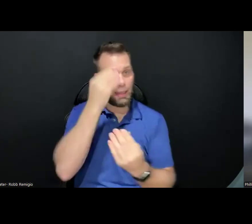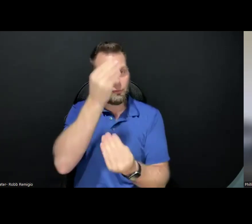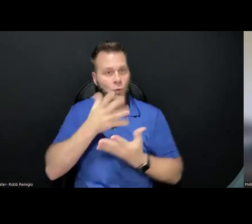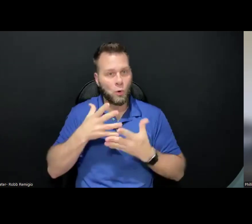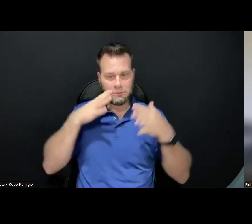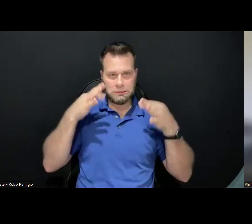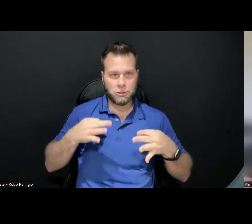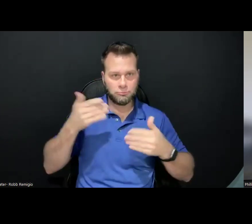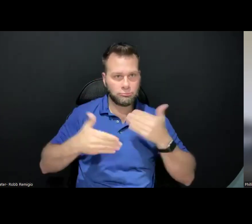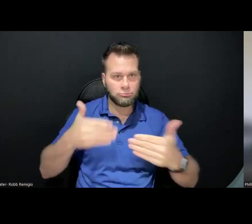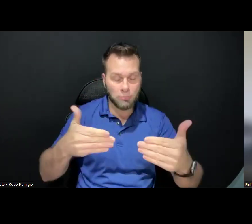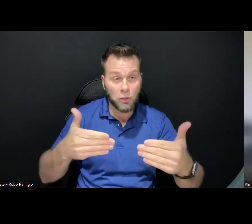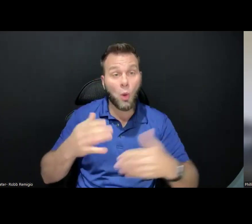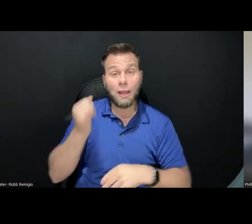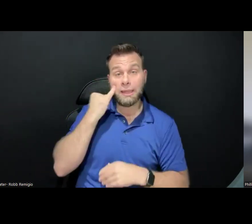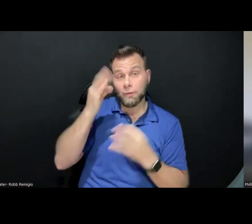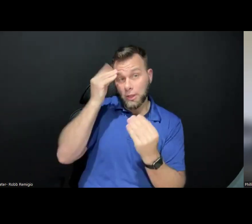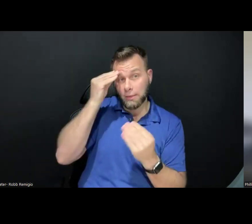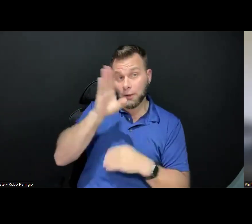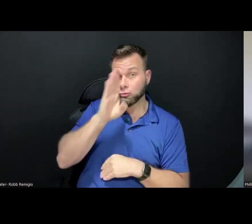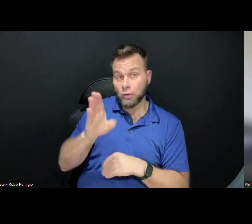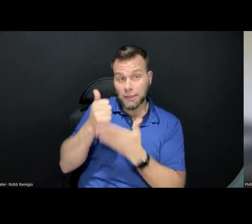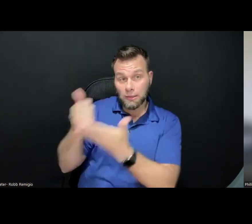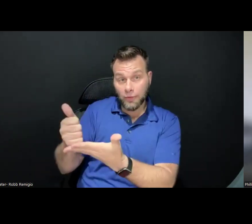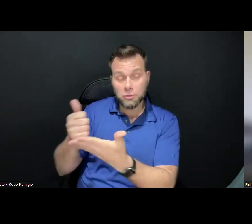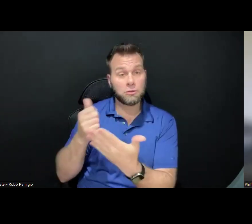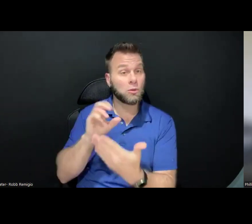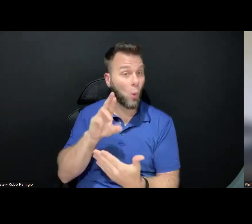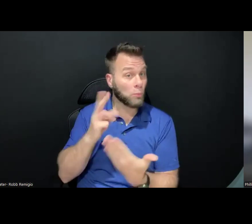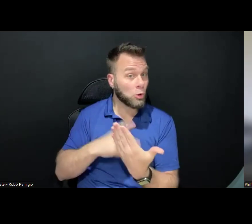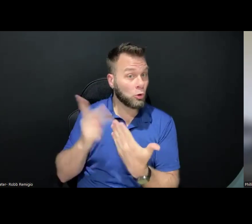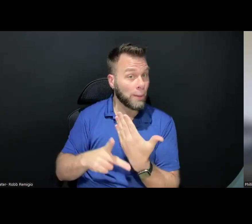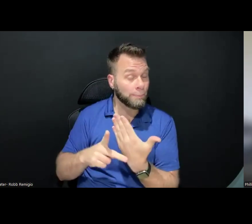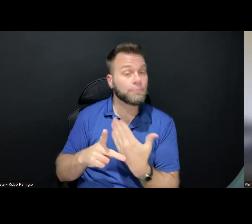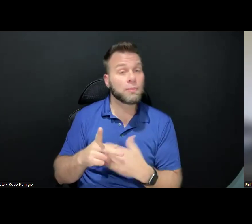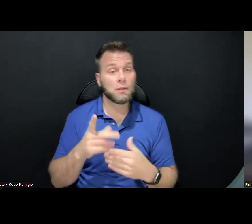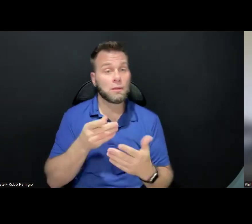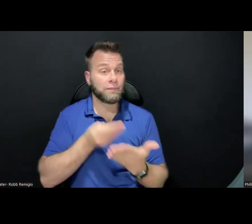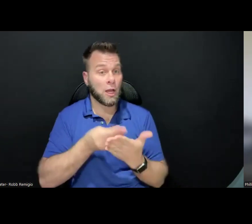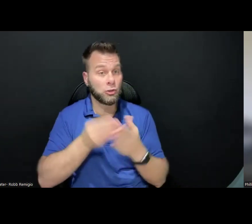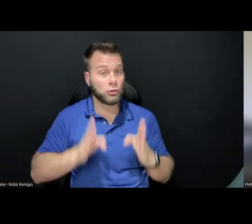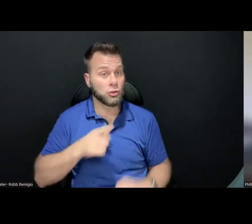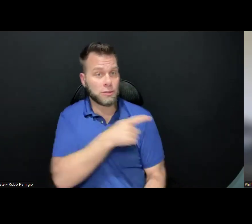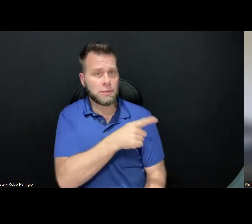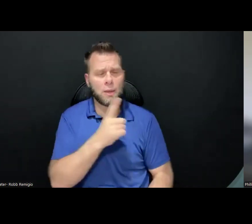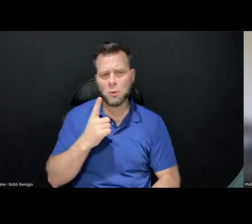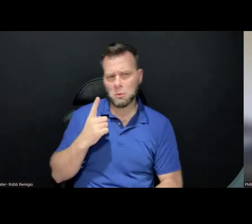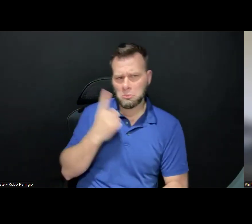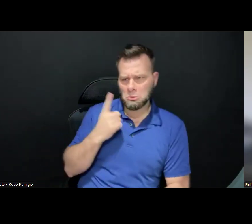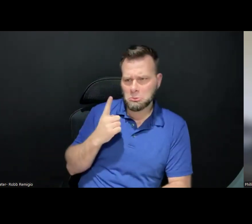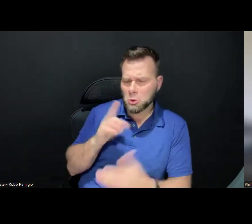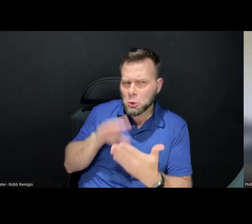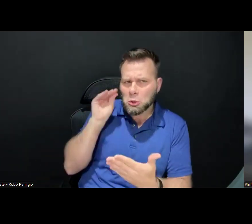So oftentimes, if you're thinking about a direct intervention or a program, funders will wonder, how did you land on that particular